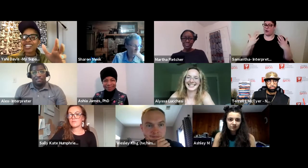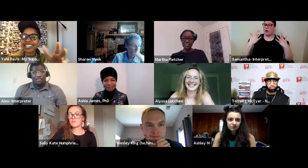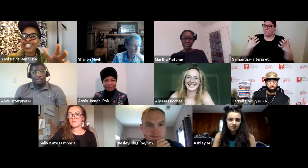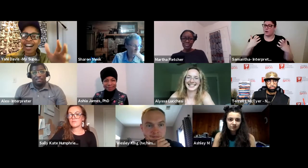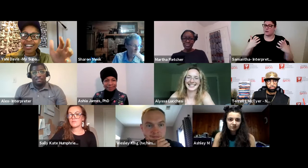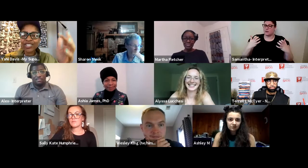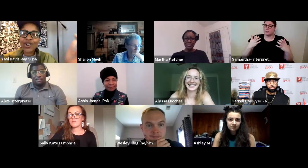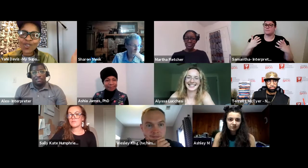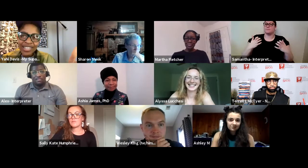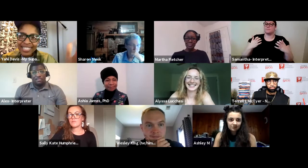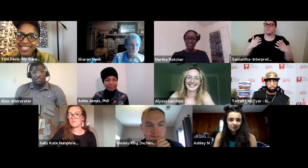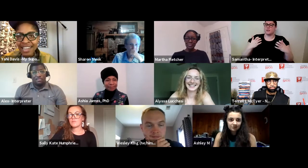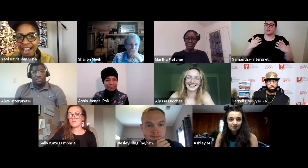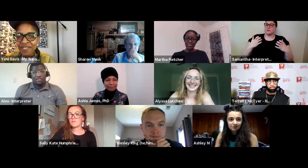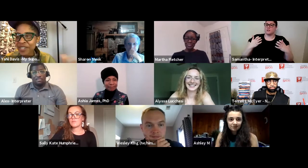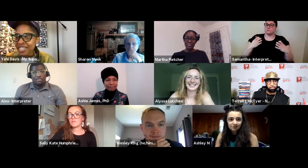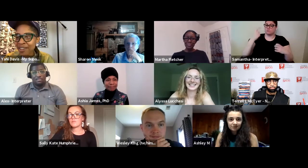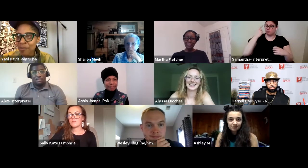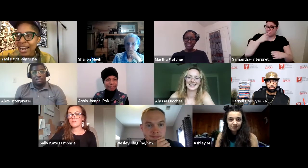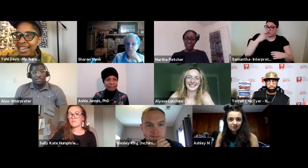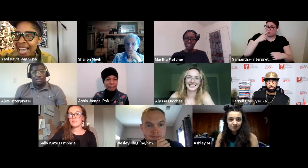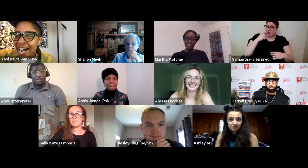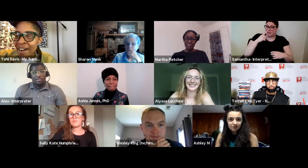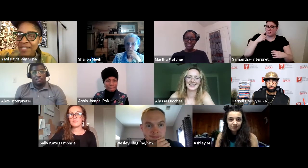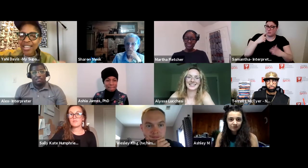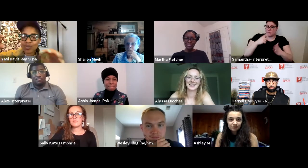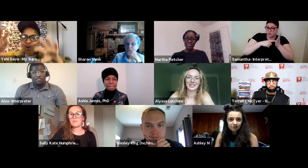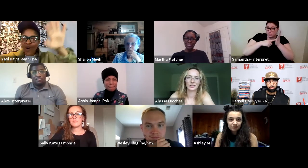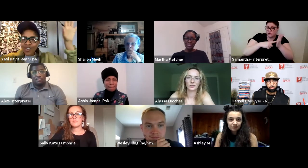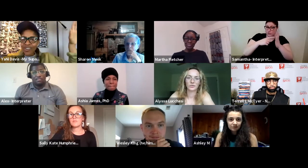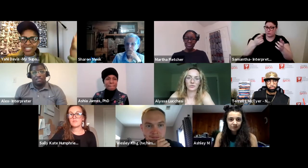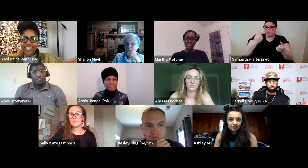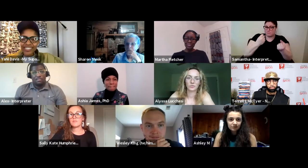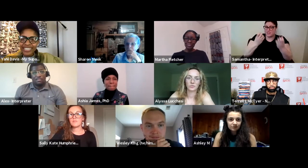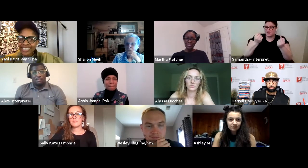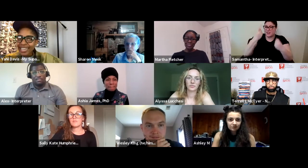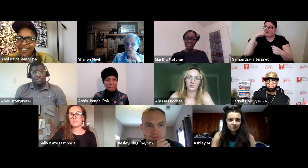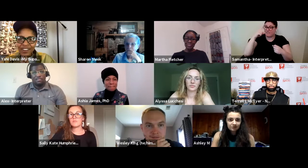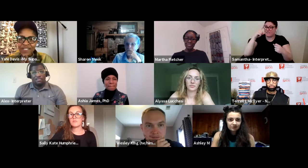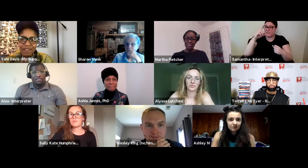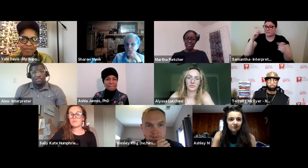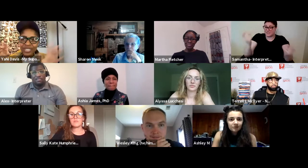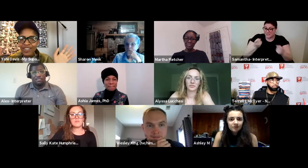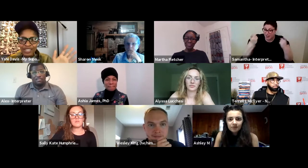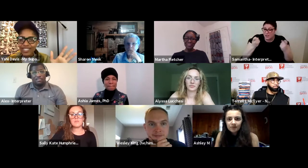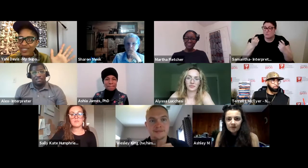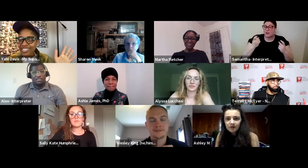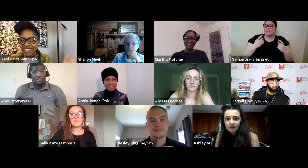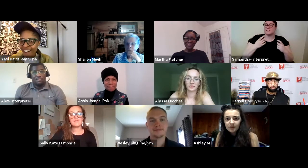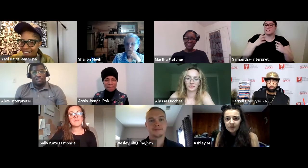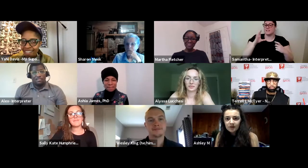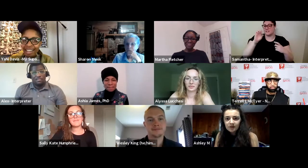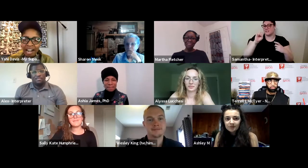you could show us the sign for Celebrate as we're all on the screen together. Family, we know this